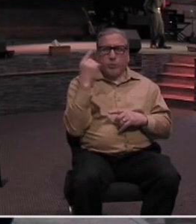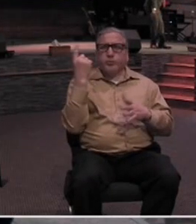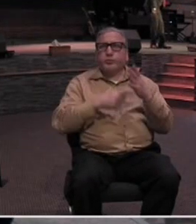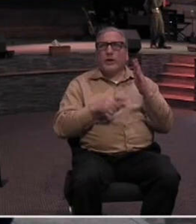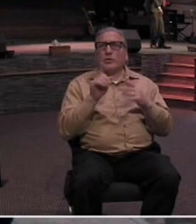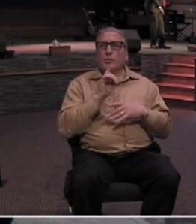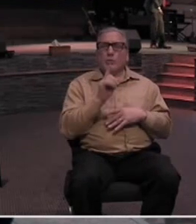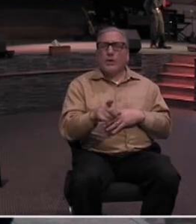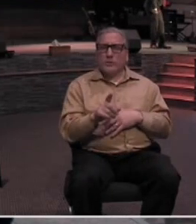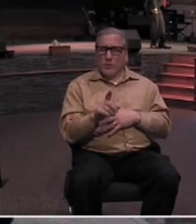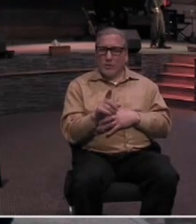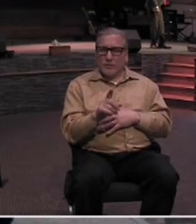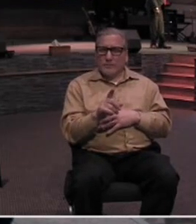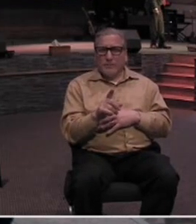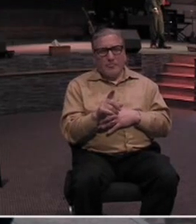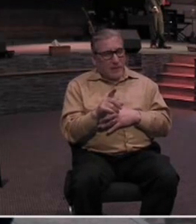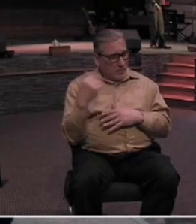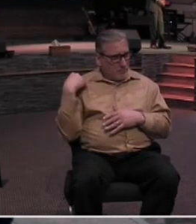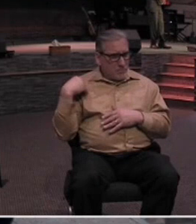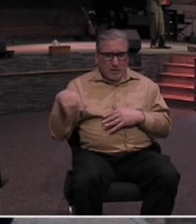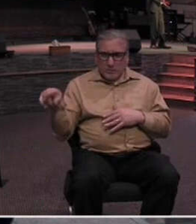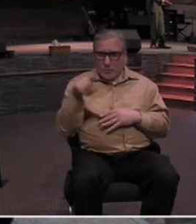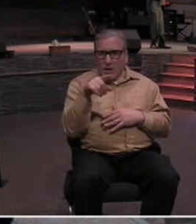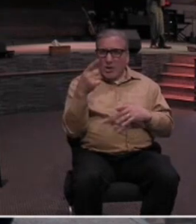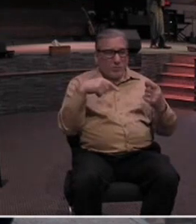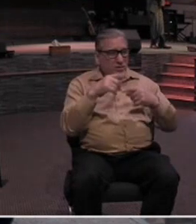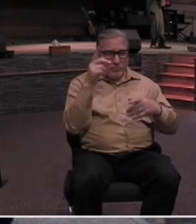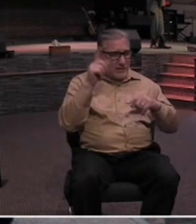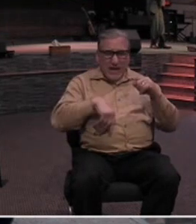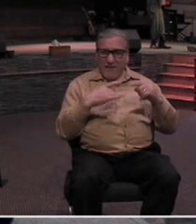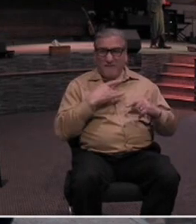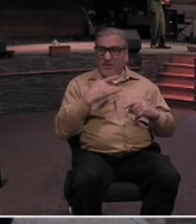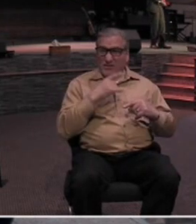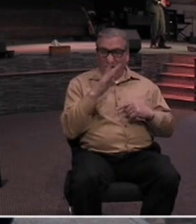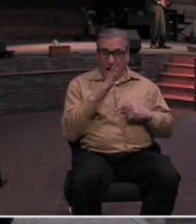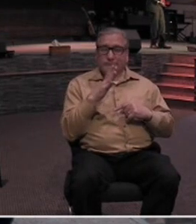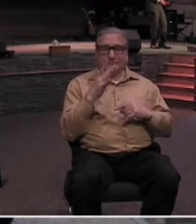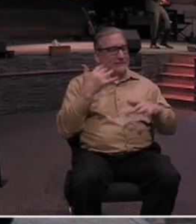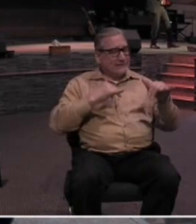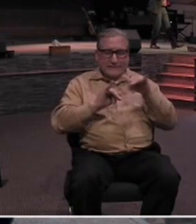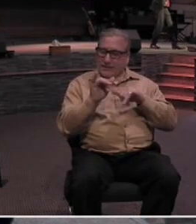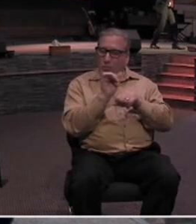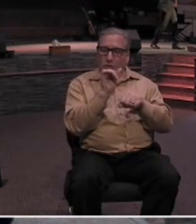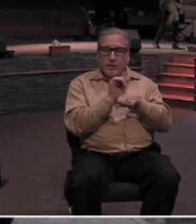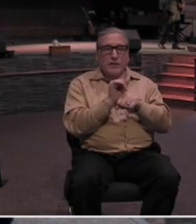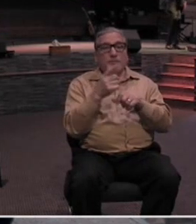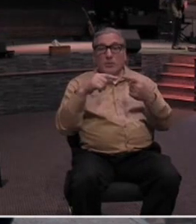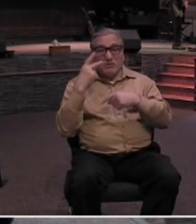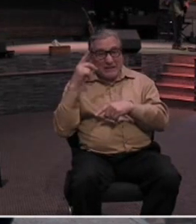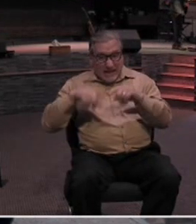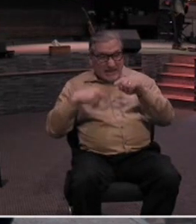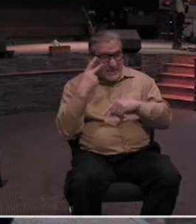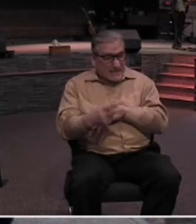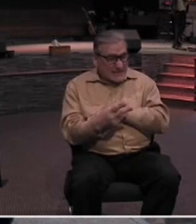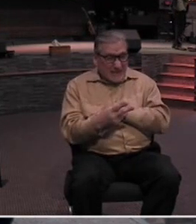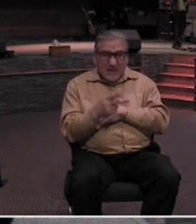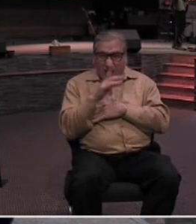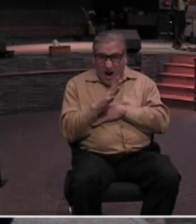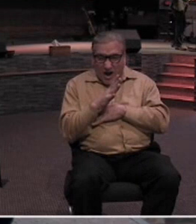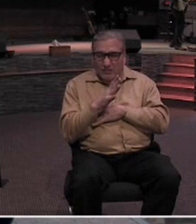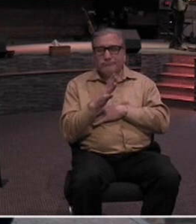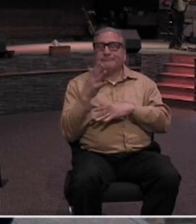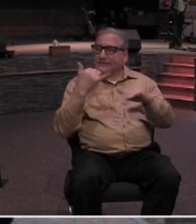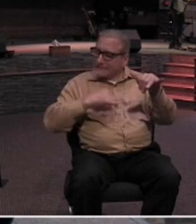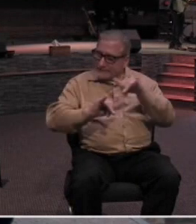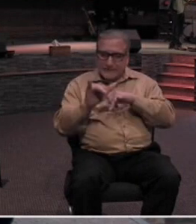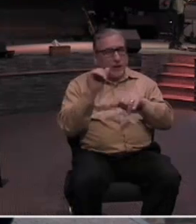remind somebody in this place that even when you can't feel him, he's still working. Even when you can't see it, he sees you. And if our God knows